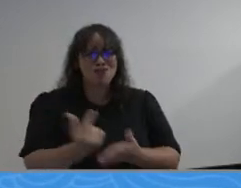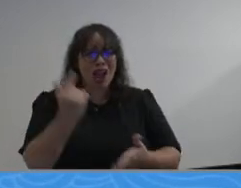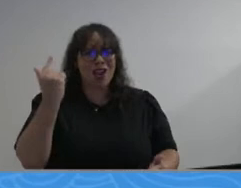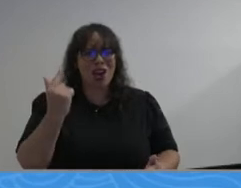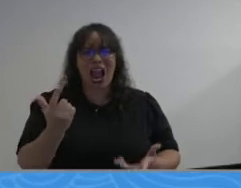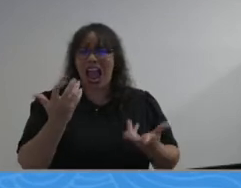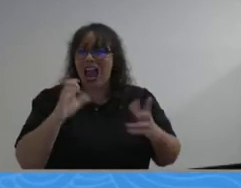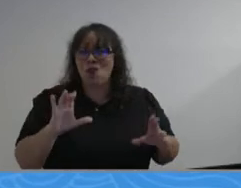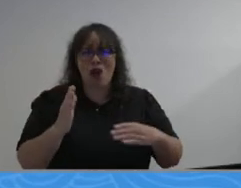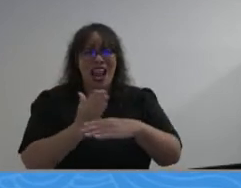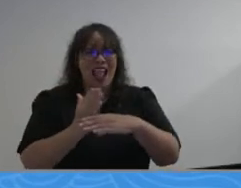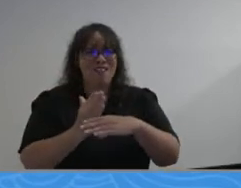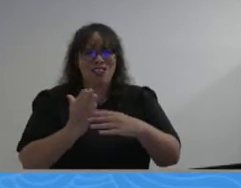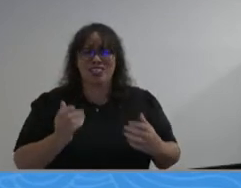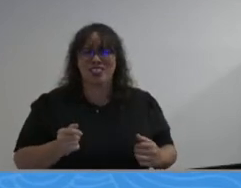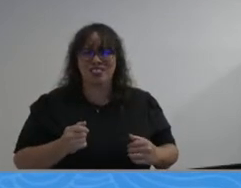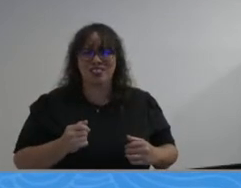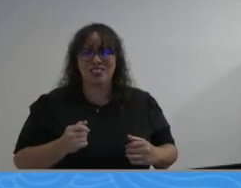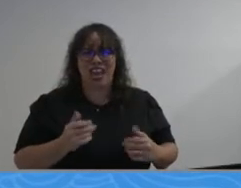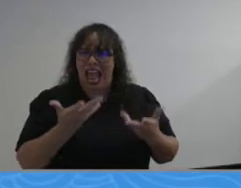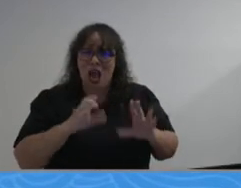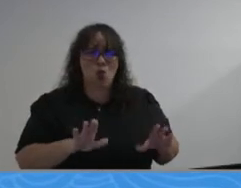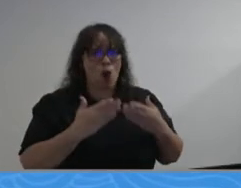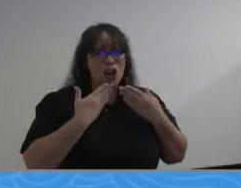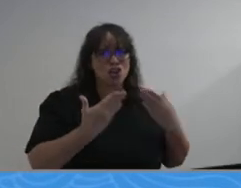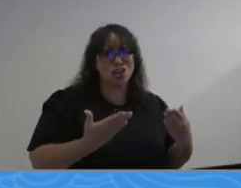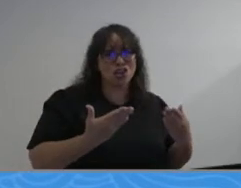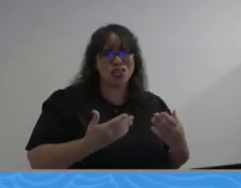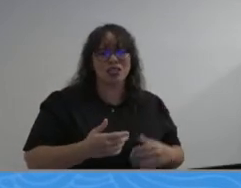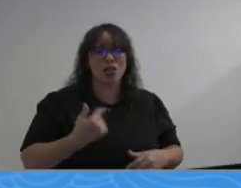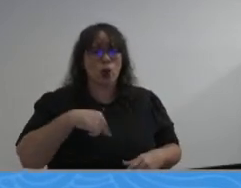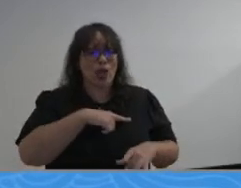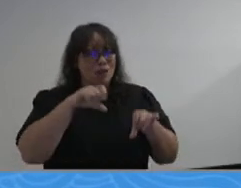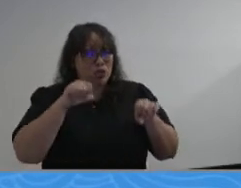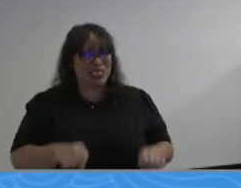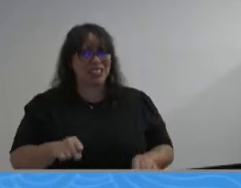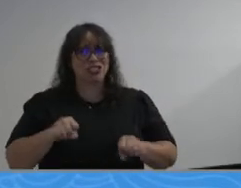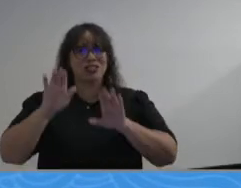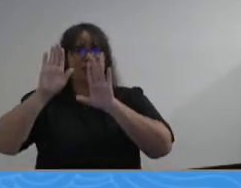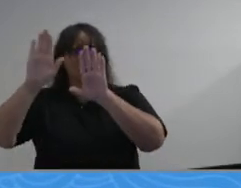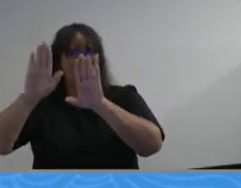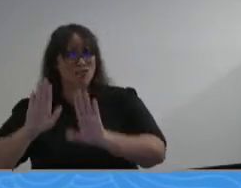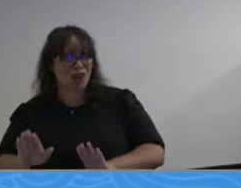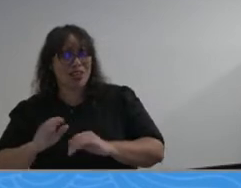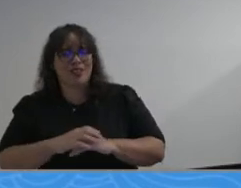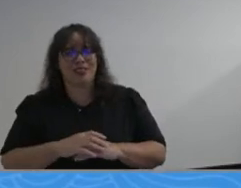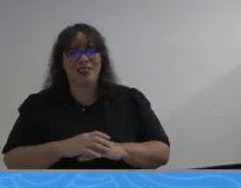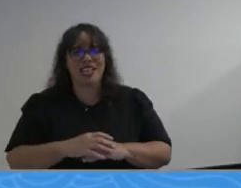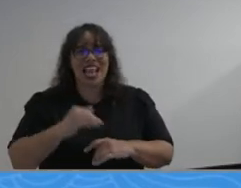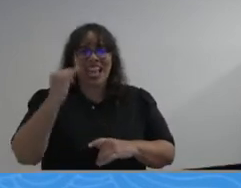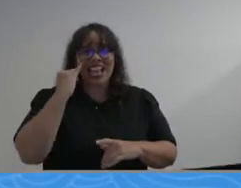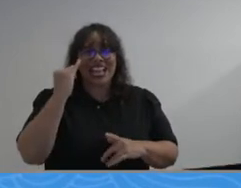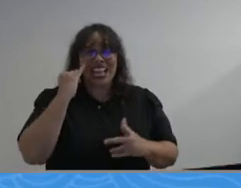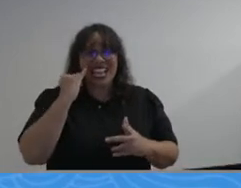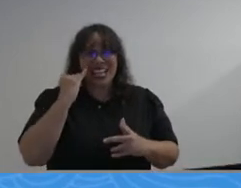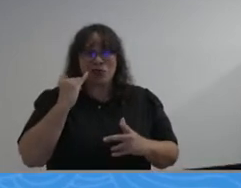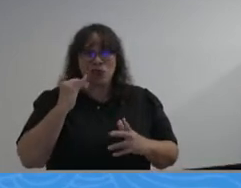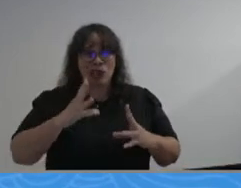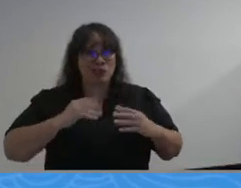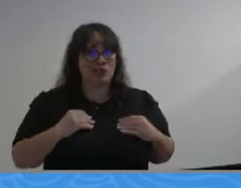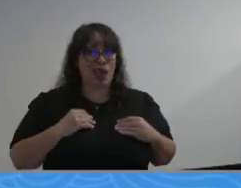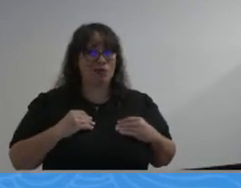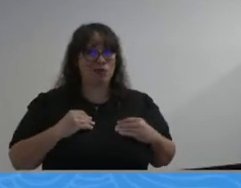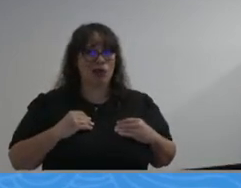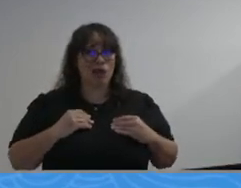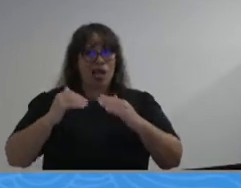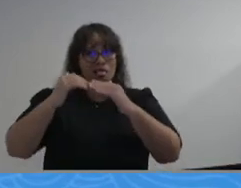to be average. I don't want us to be good. I think we've got the potential to be great. And if we are going to settle for anything less than great, then shame